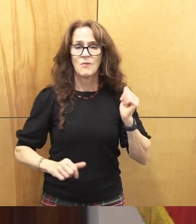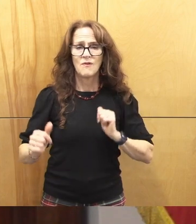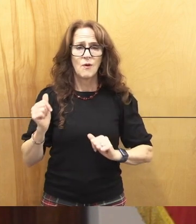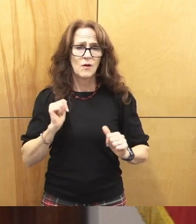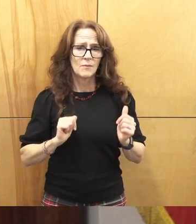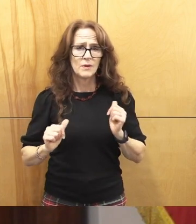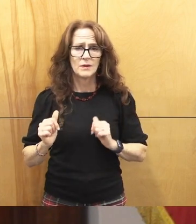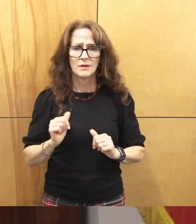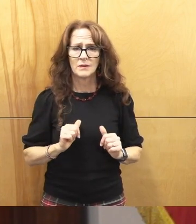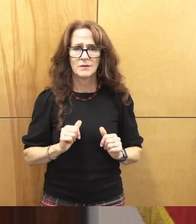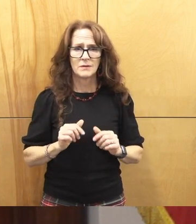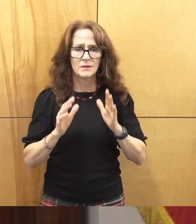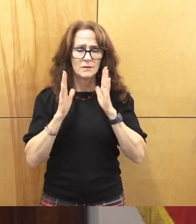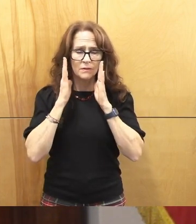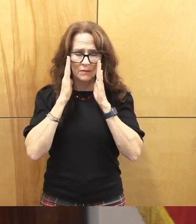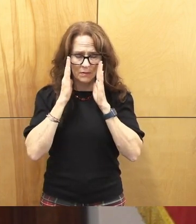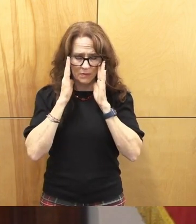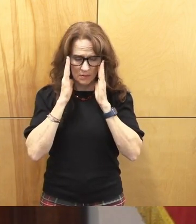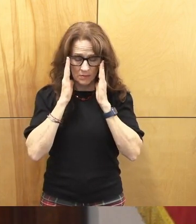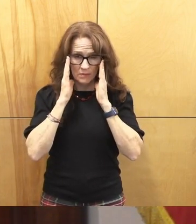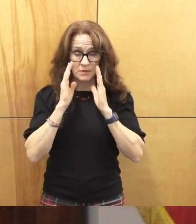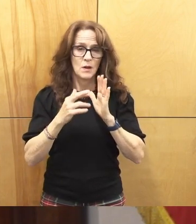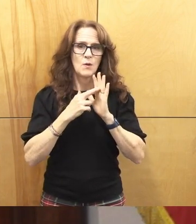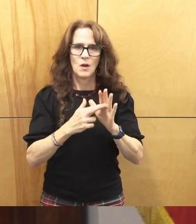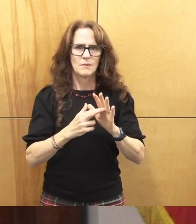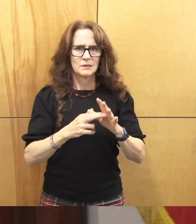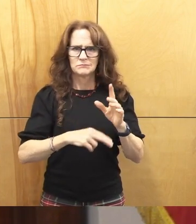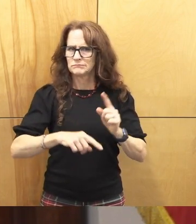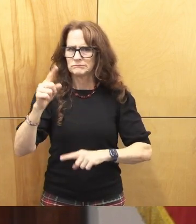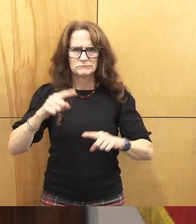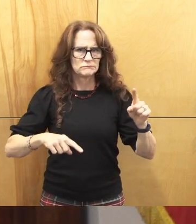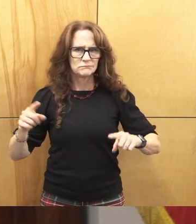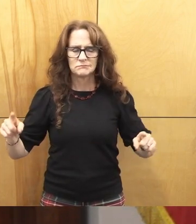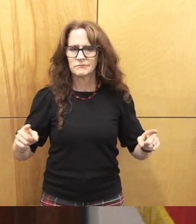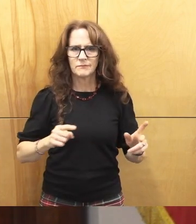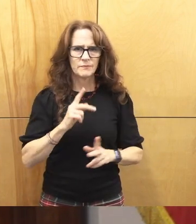performers in all really representing all different kinds of